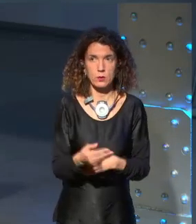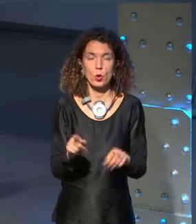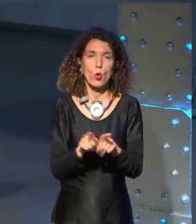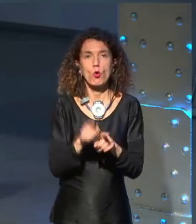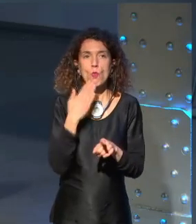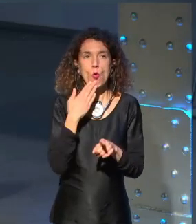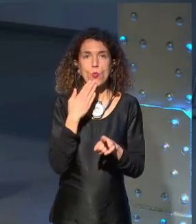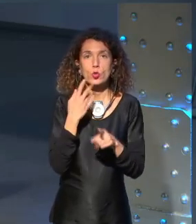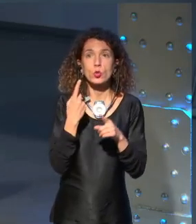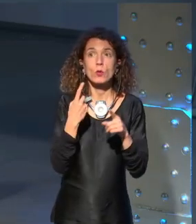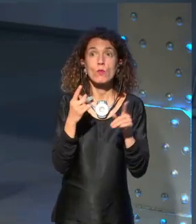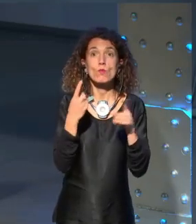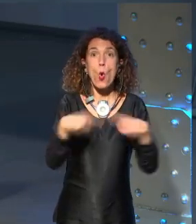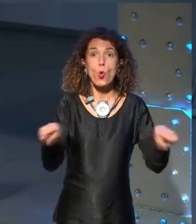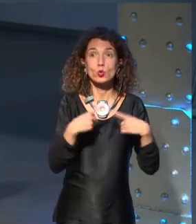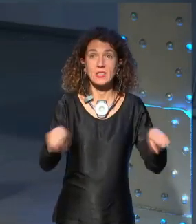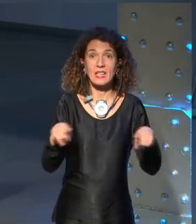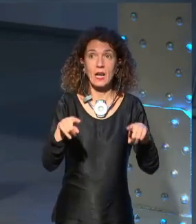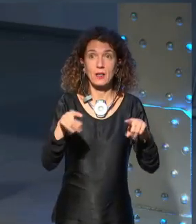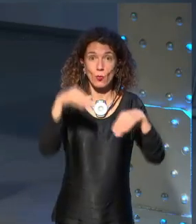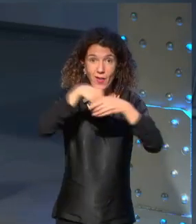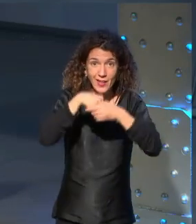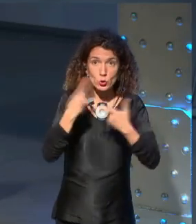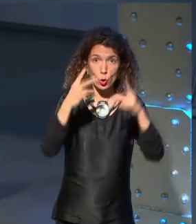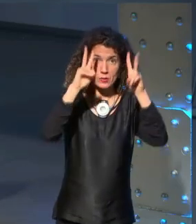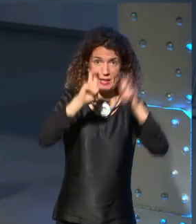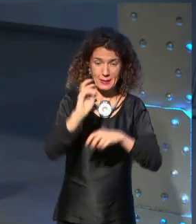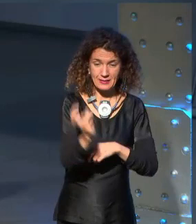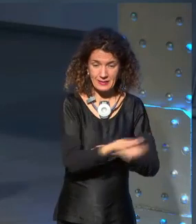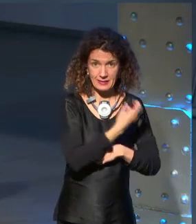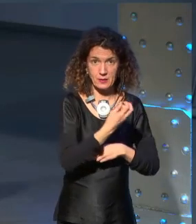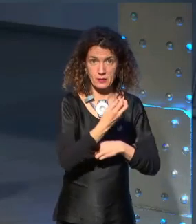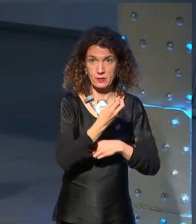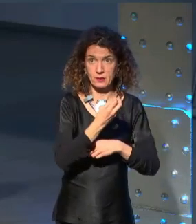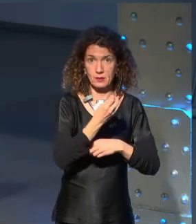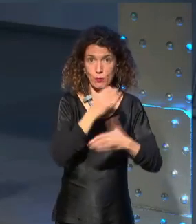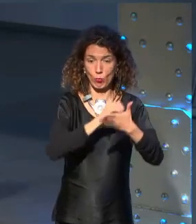different themes going on in a piece of music, but they better at the end hang together.